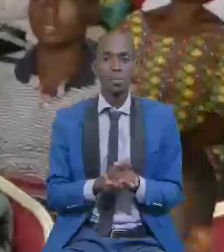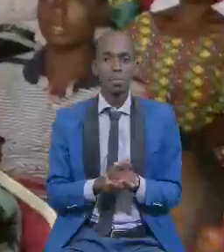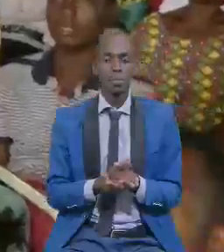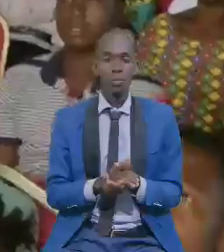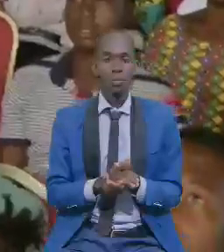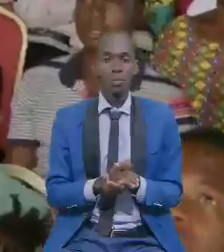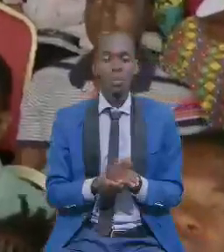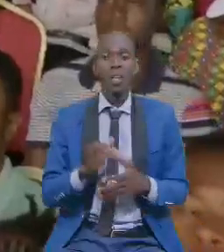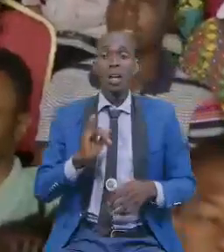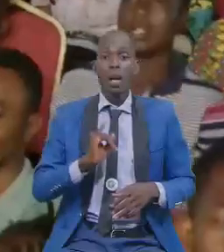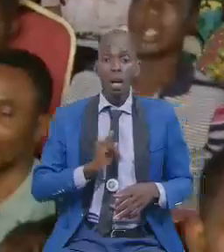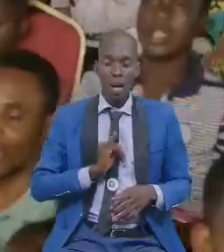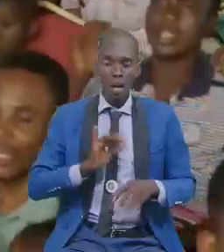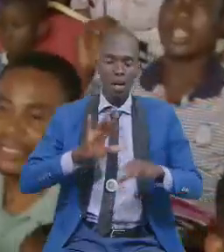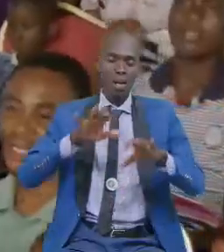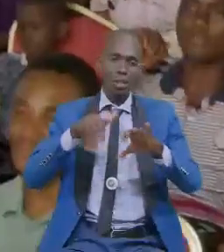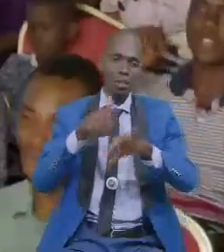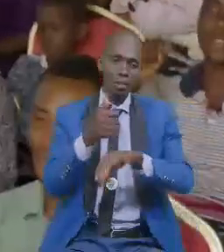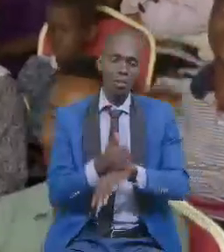I affirm.